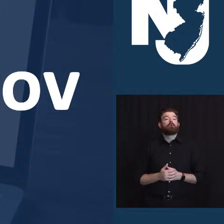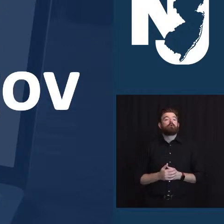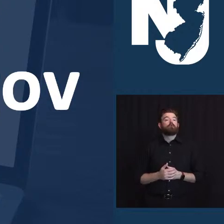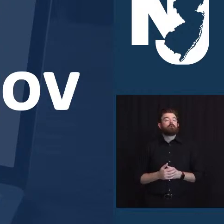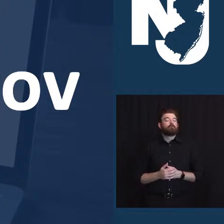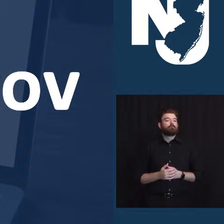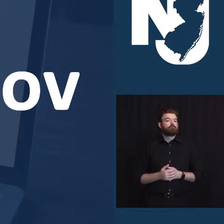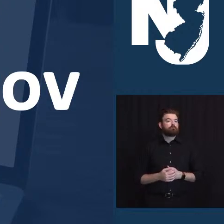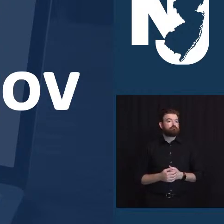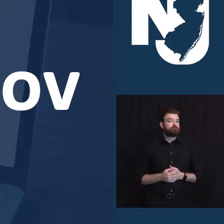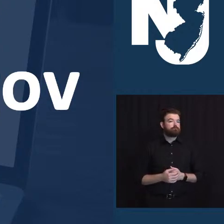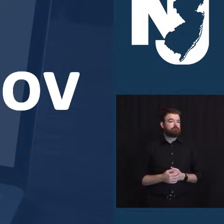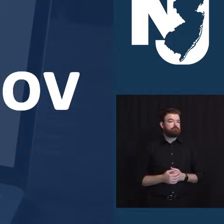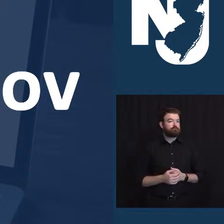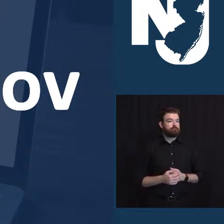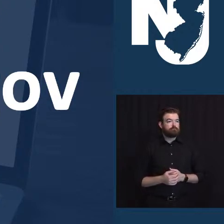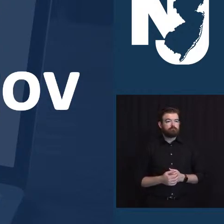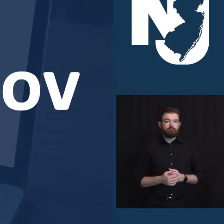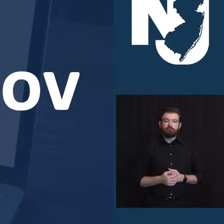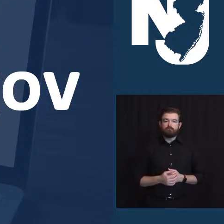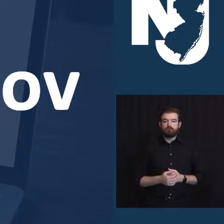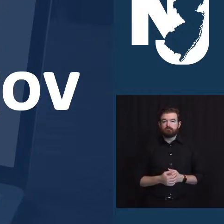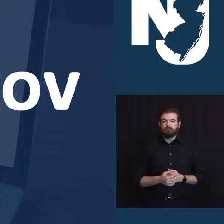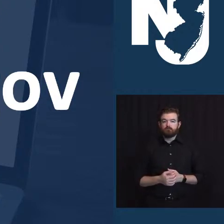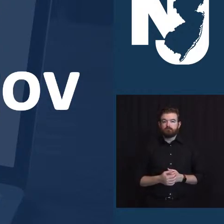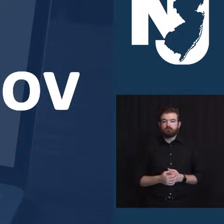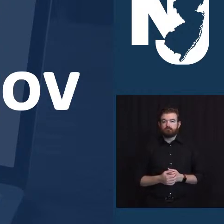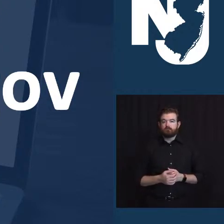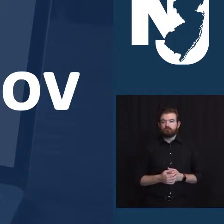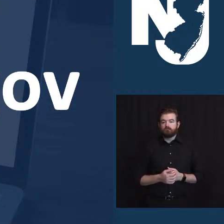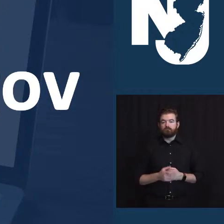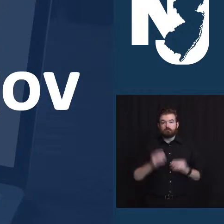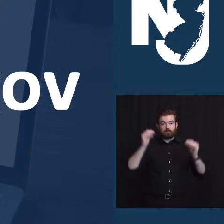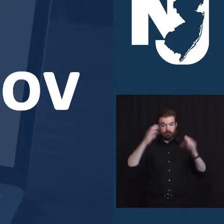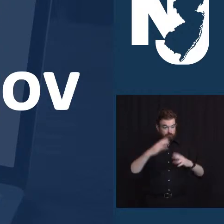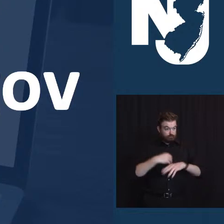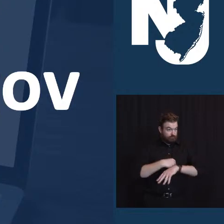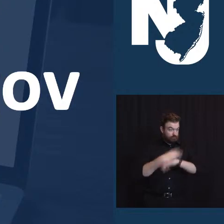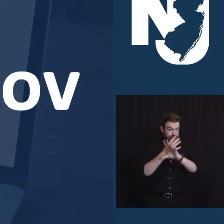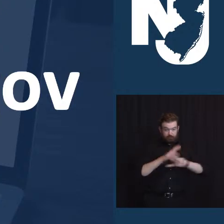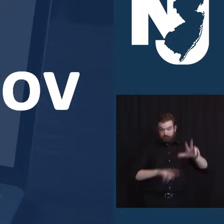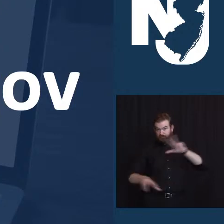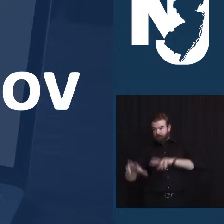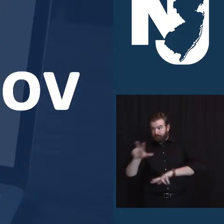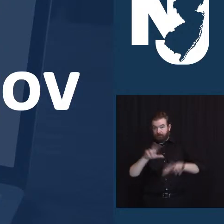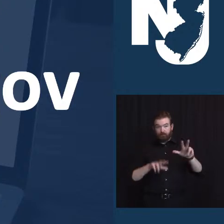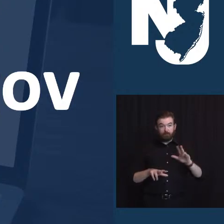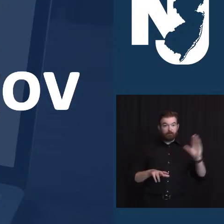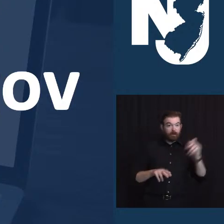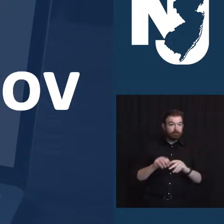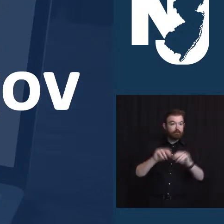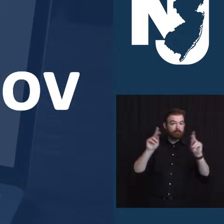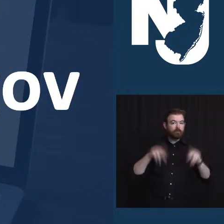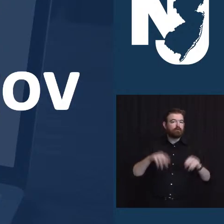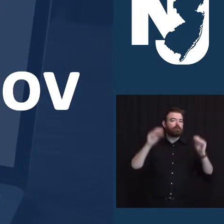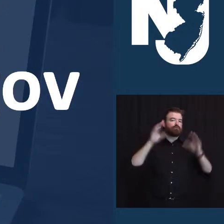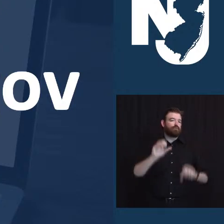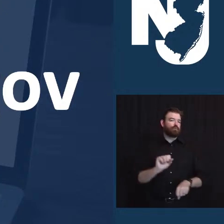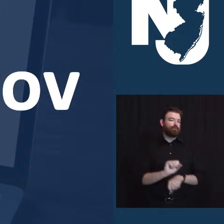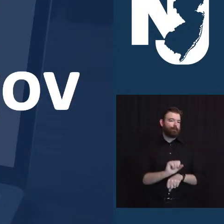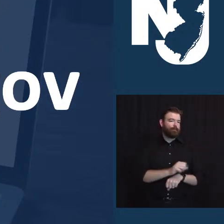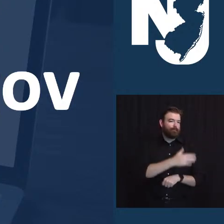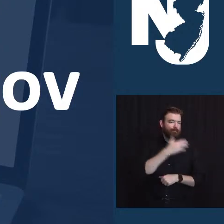best when they are in their familiar classroom settings. We know that there are students whose learning over the past year has been directly